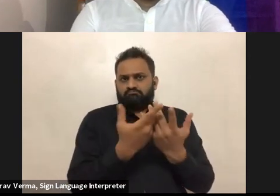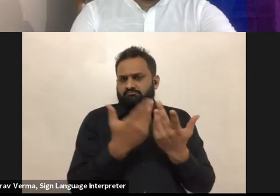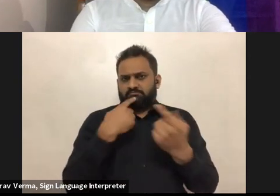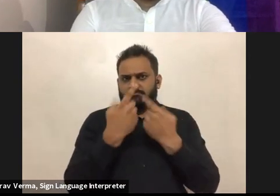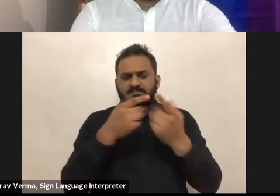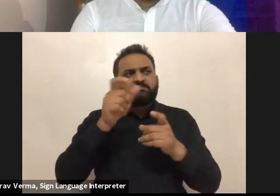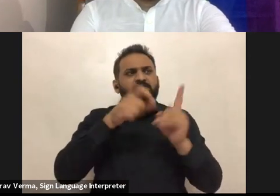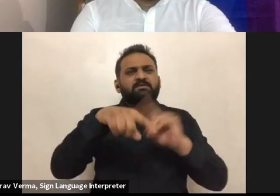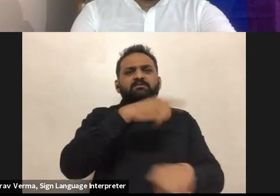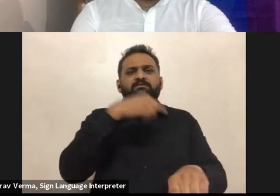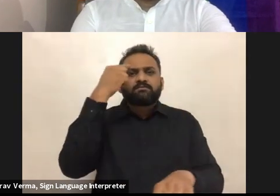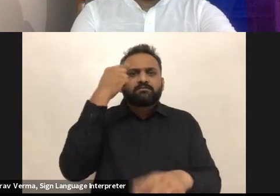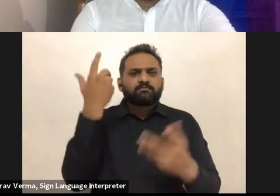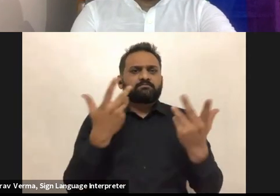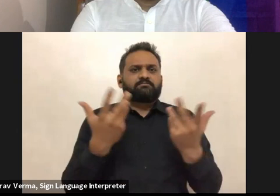a way which